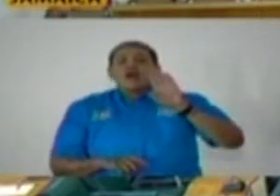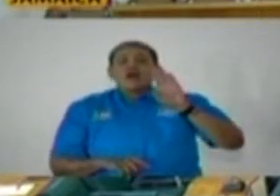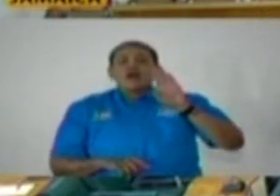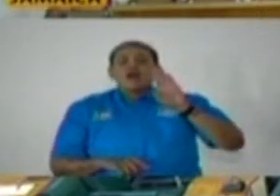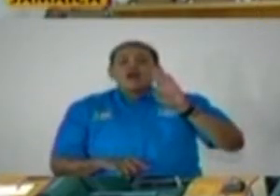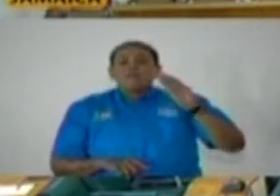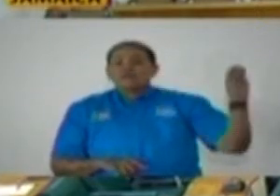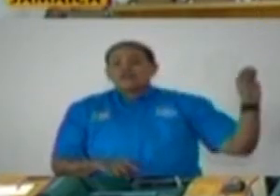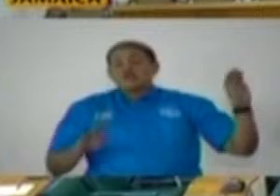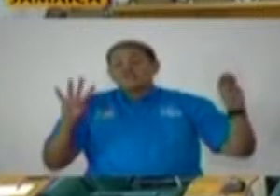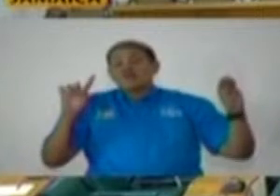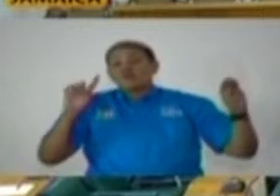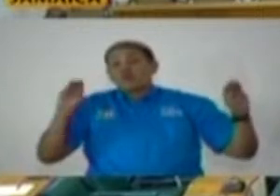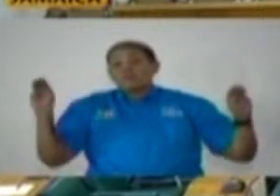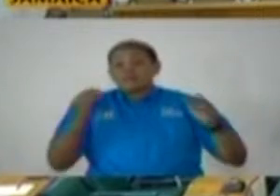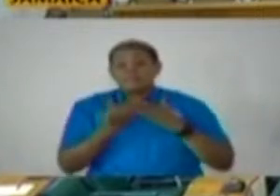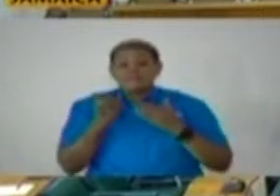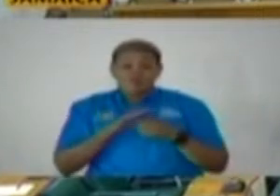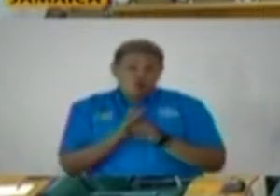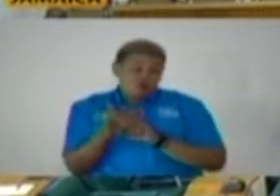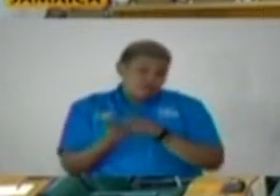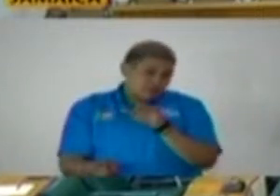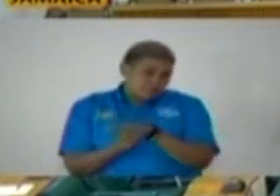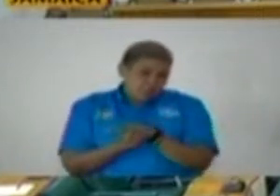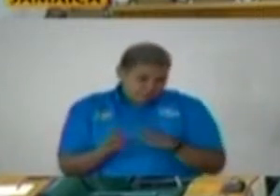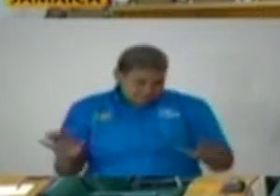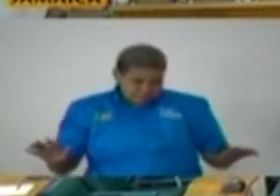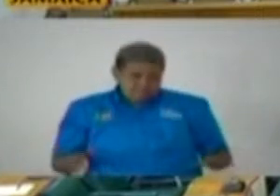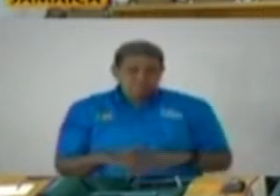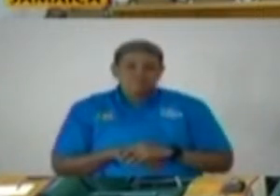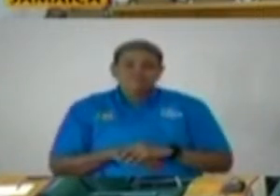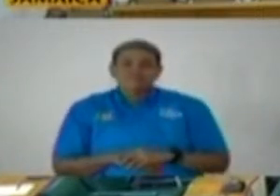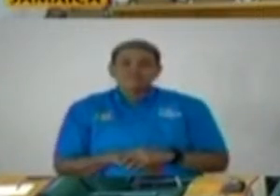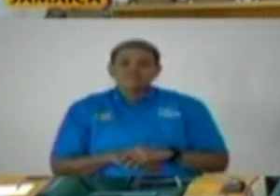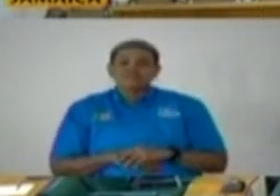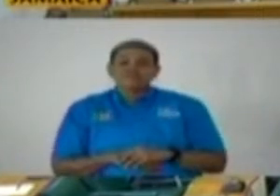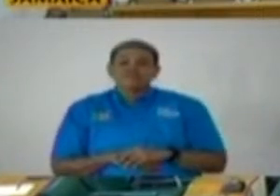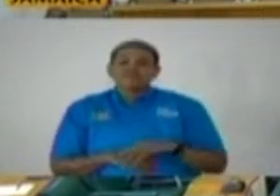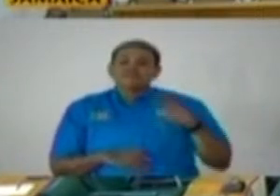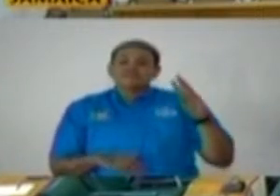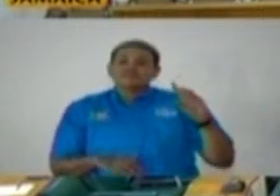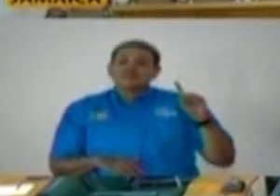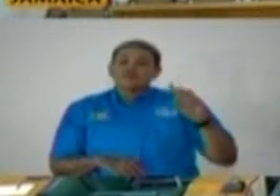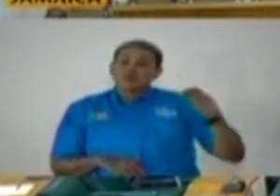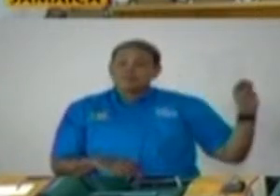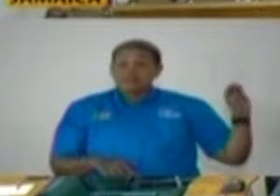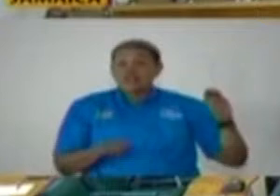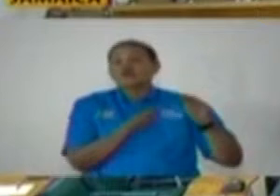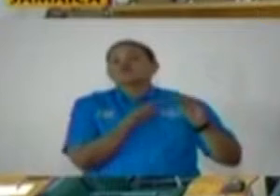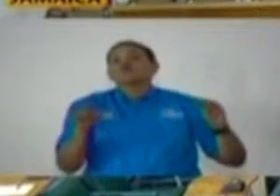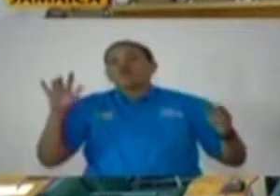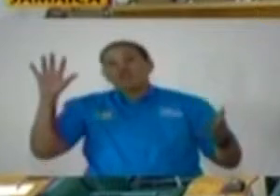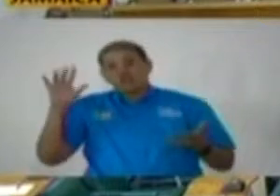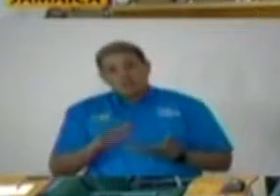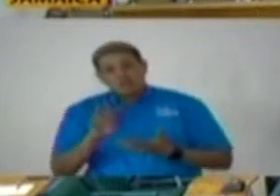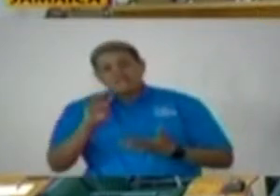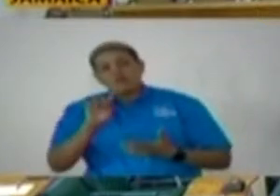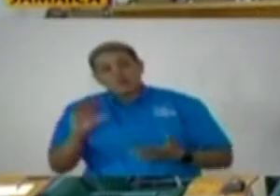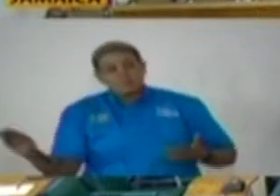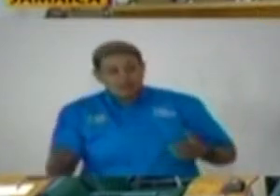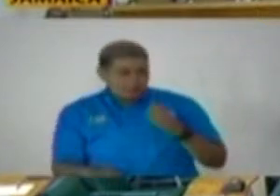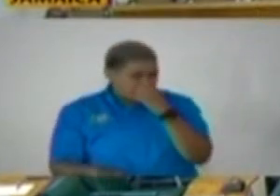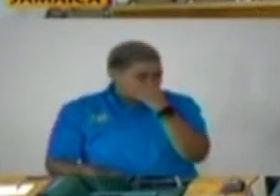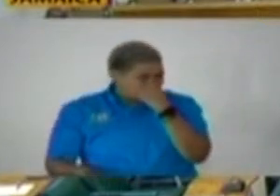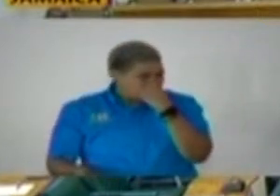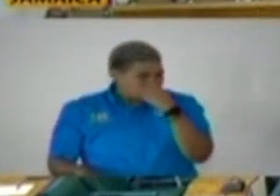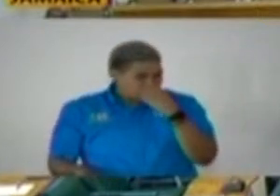41 million. This is before COVID. Before COVID. From 61 million to 41 million. But,